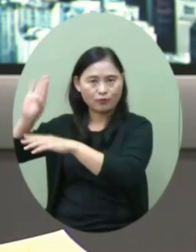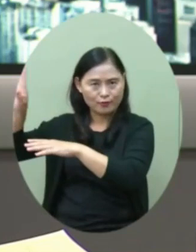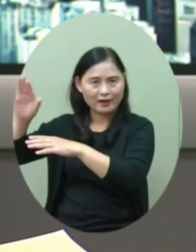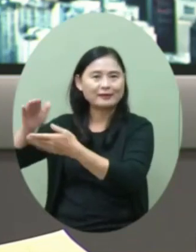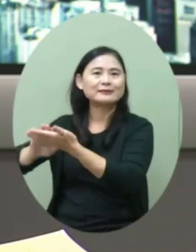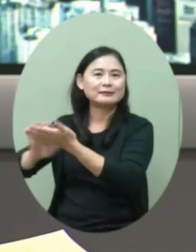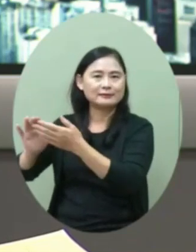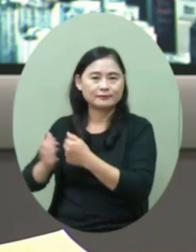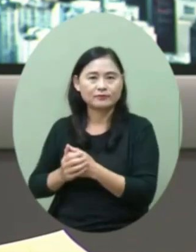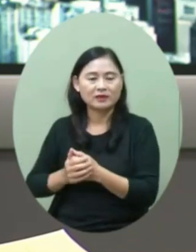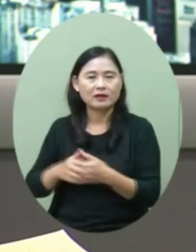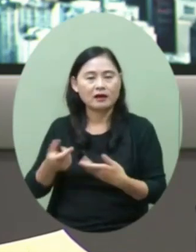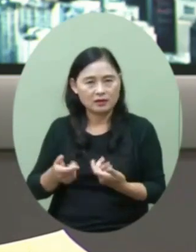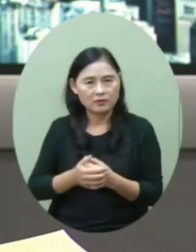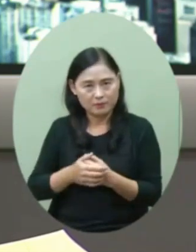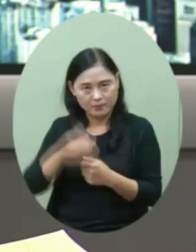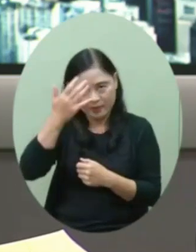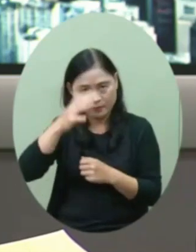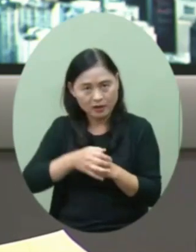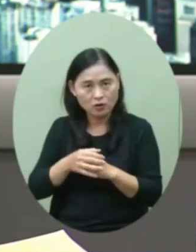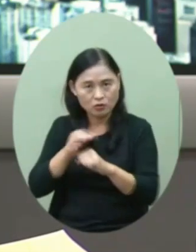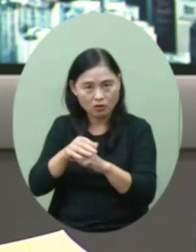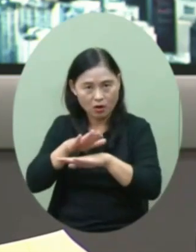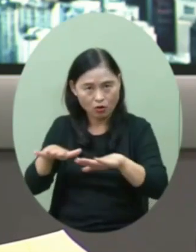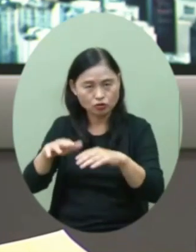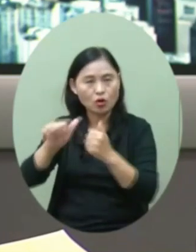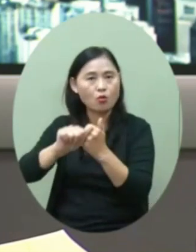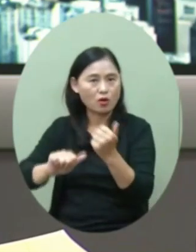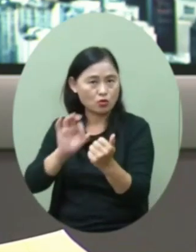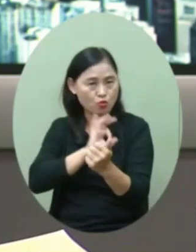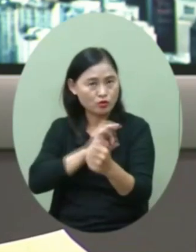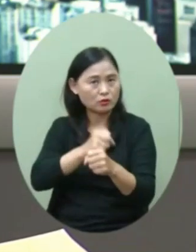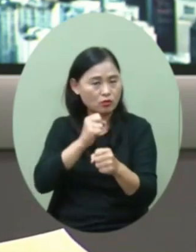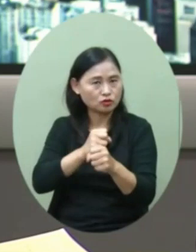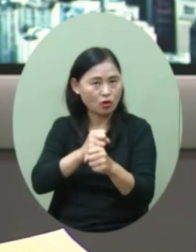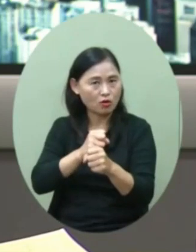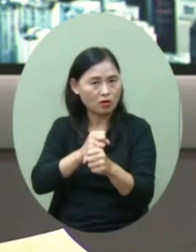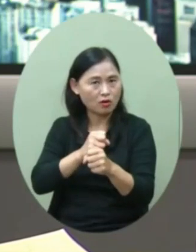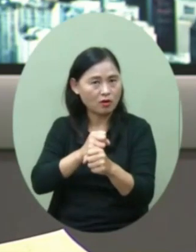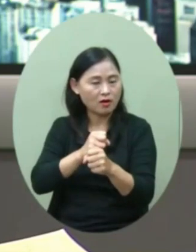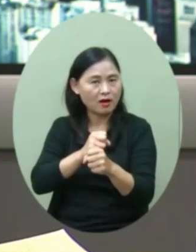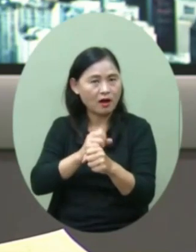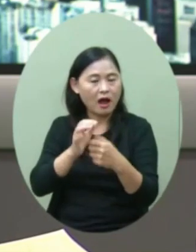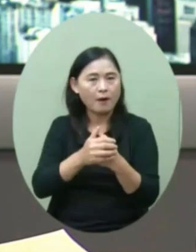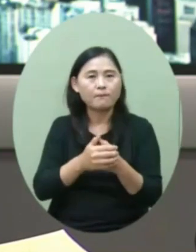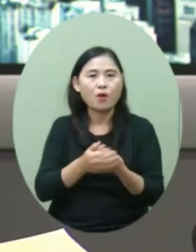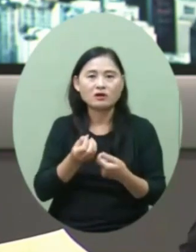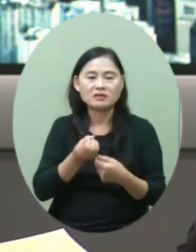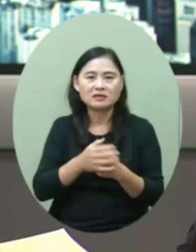the central authorities. So here we are talking about the work of the committee, which is not